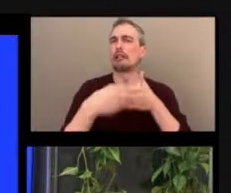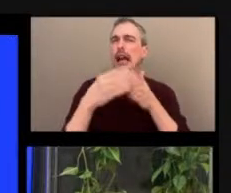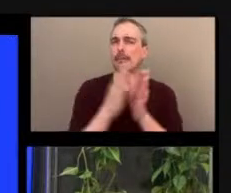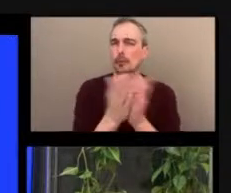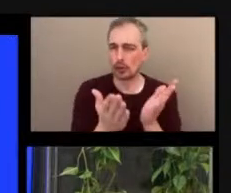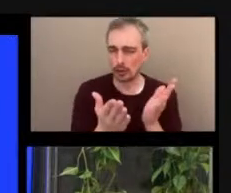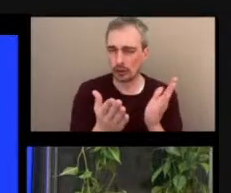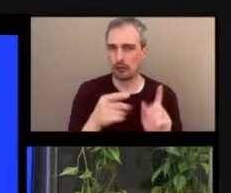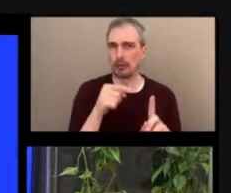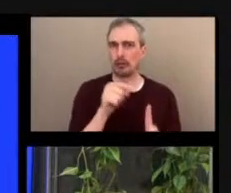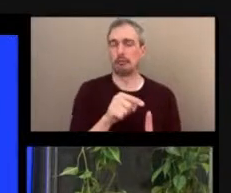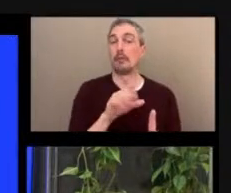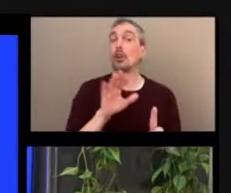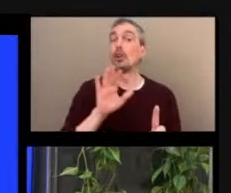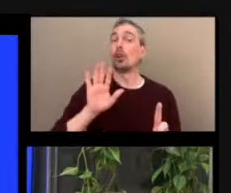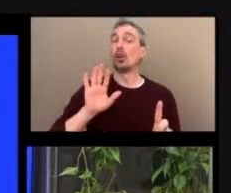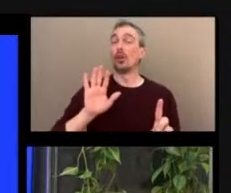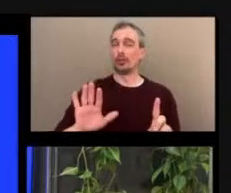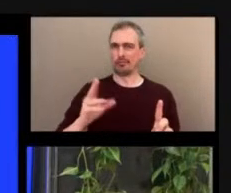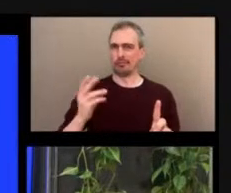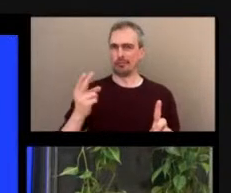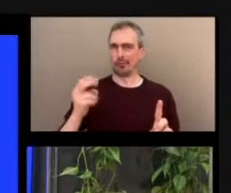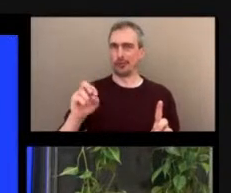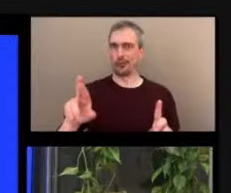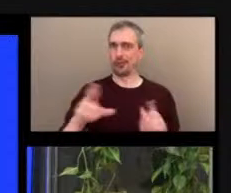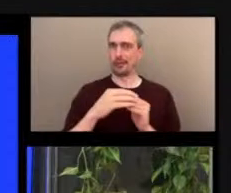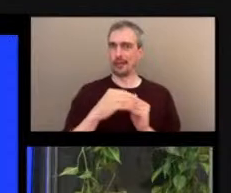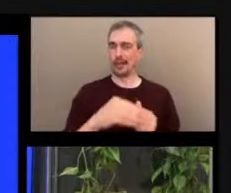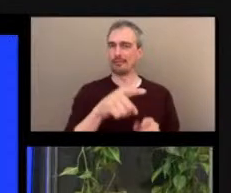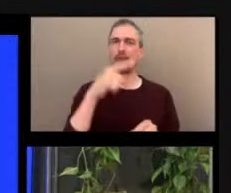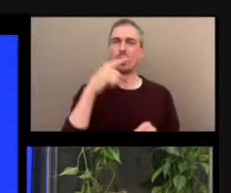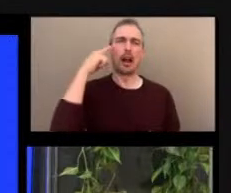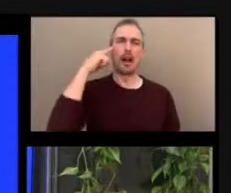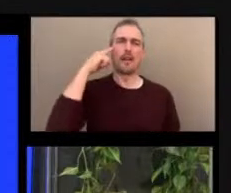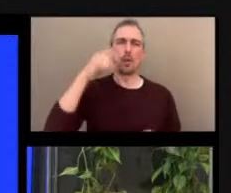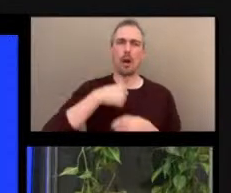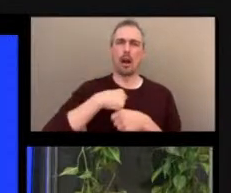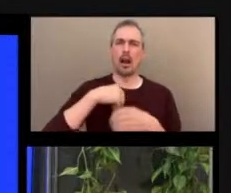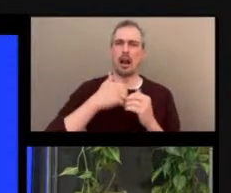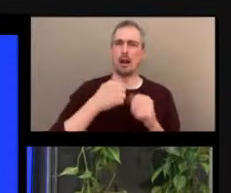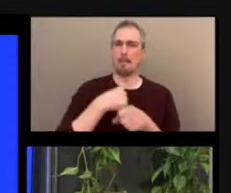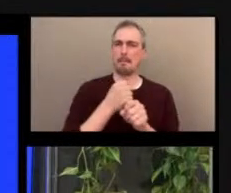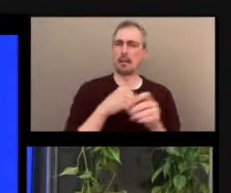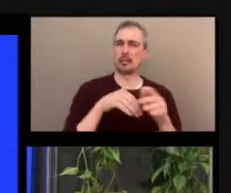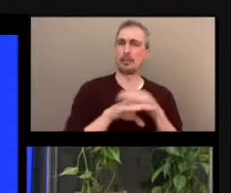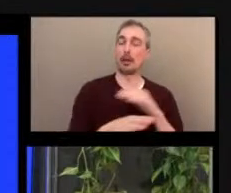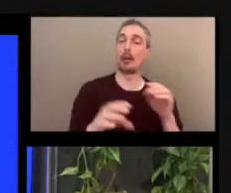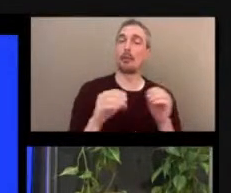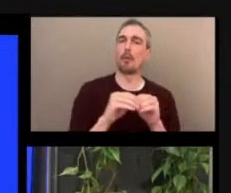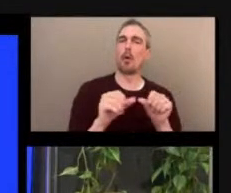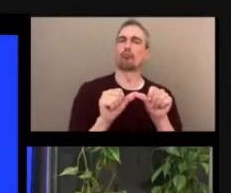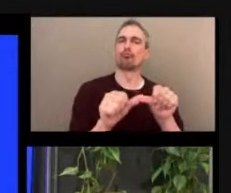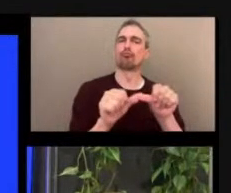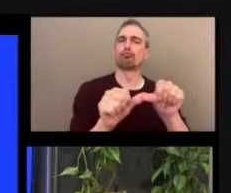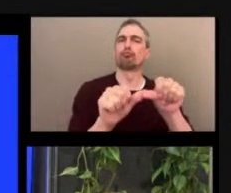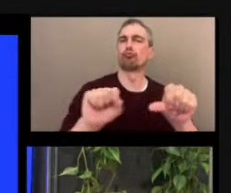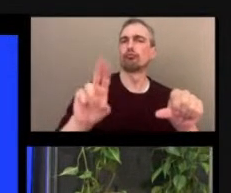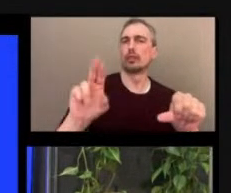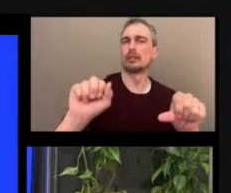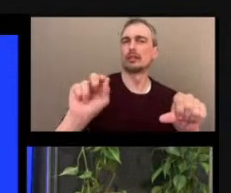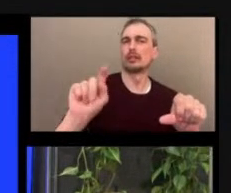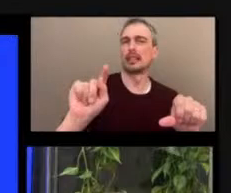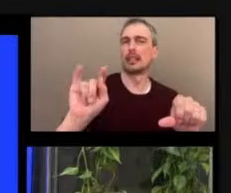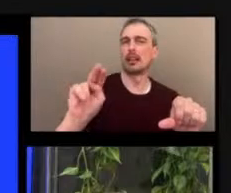Currently on screen, accessibility maturity models help us, one, identify the organization's current stage of